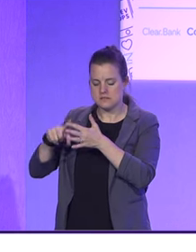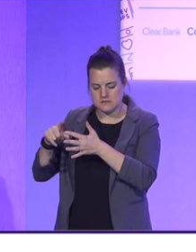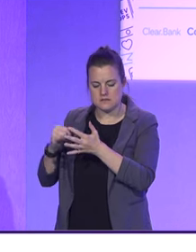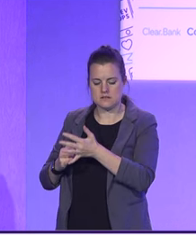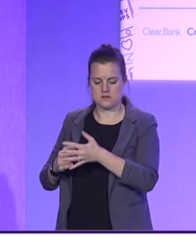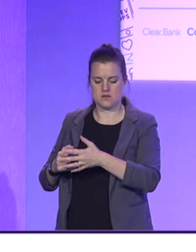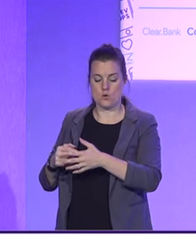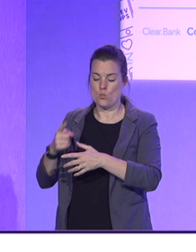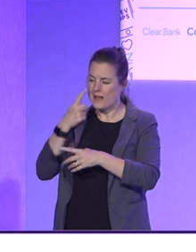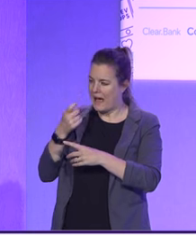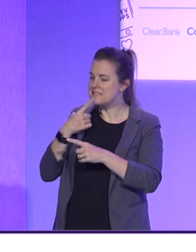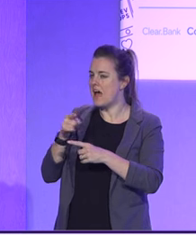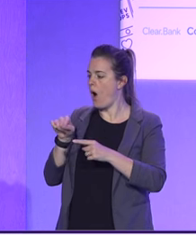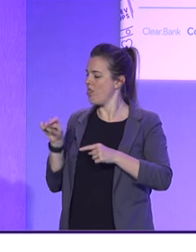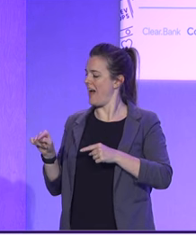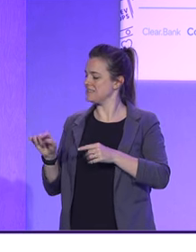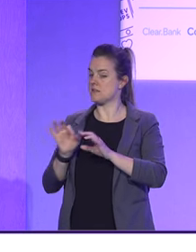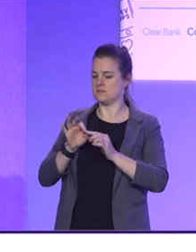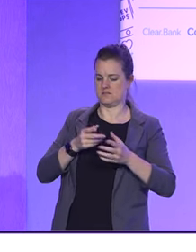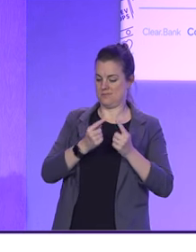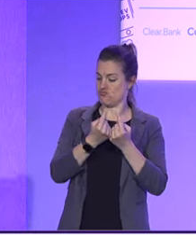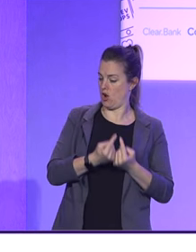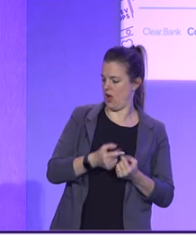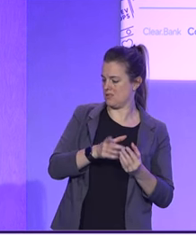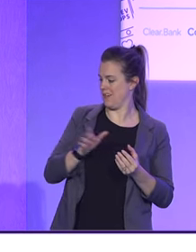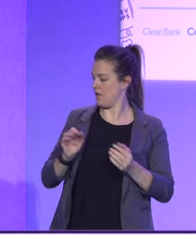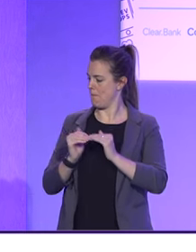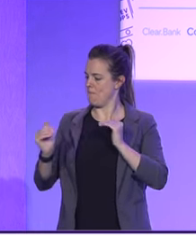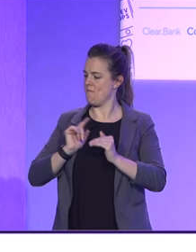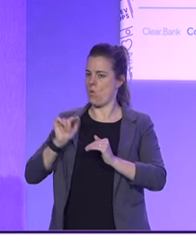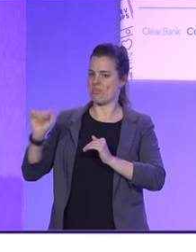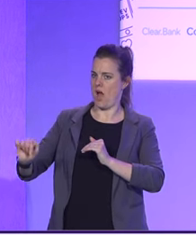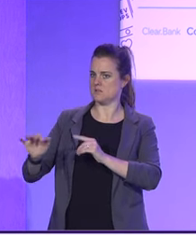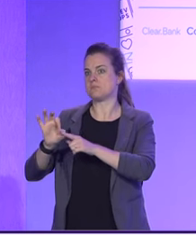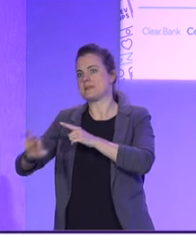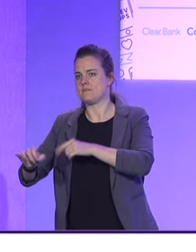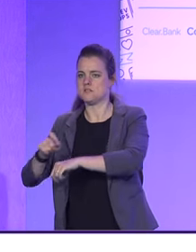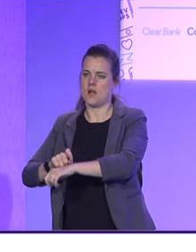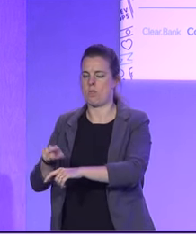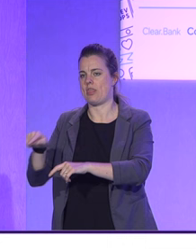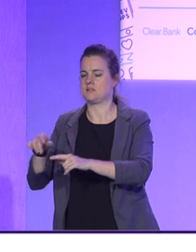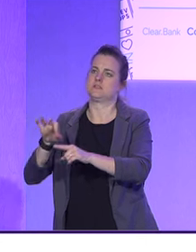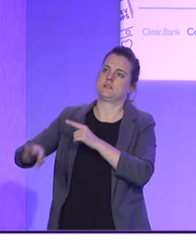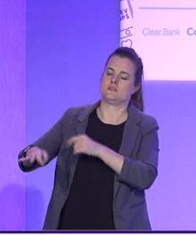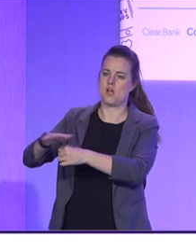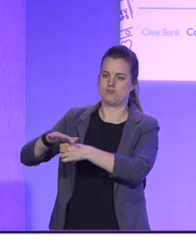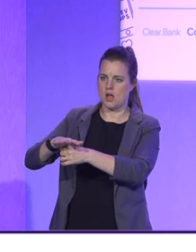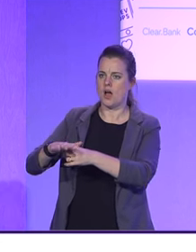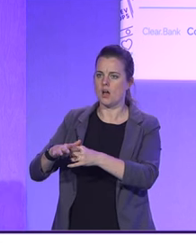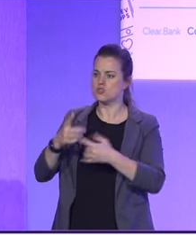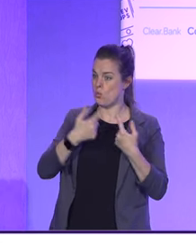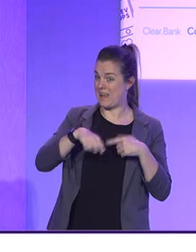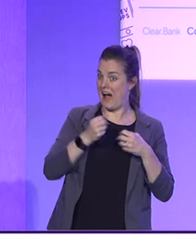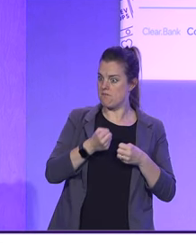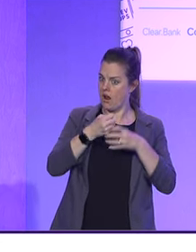this specific part of UK, and so on, okay? And also, well, we have a lot of